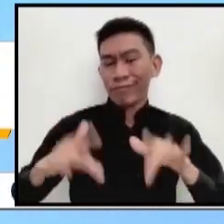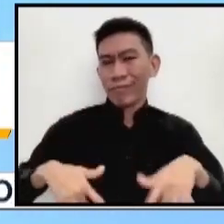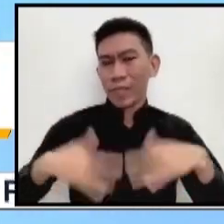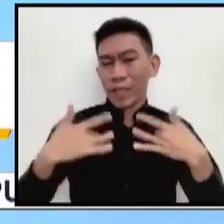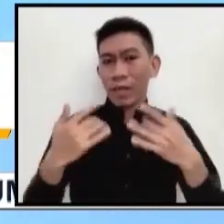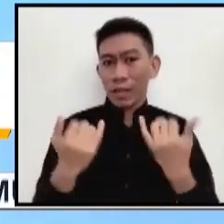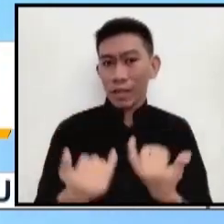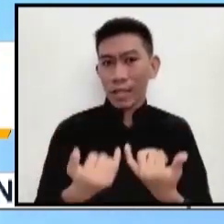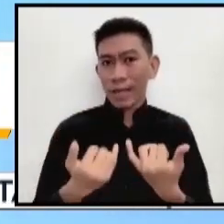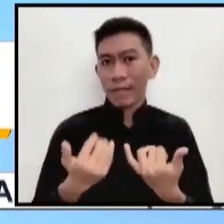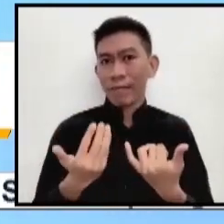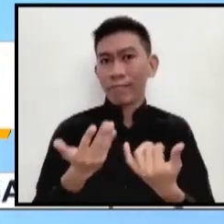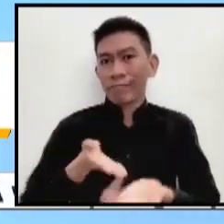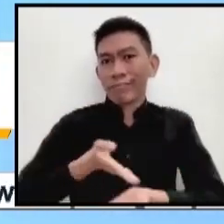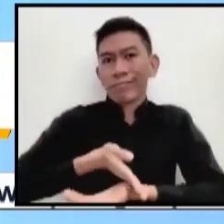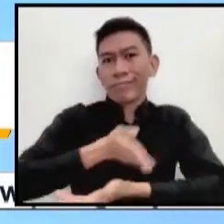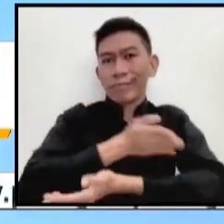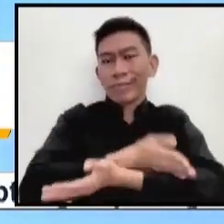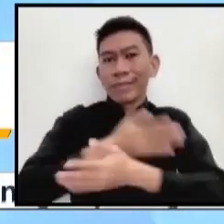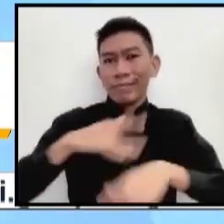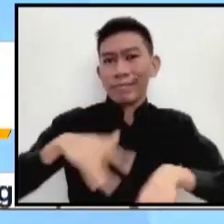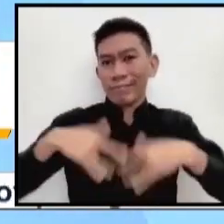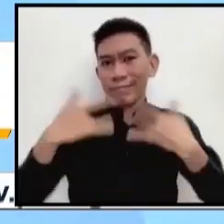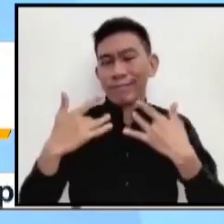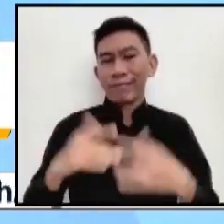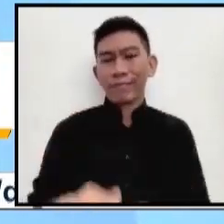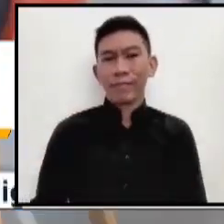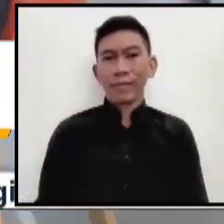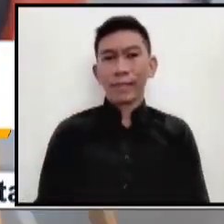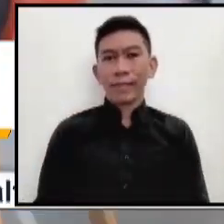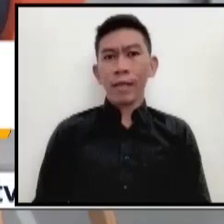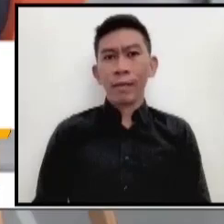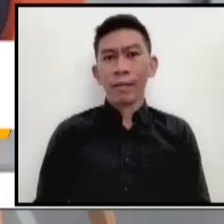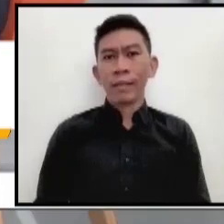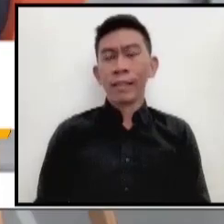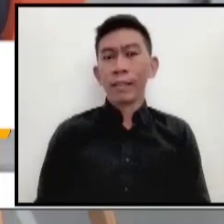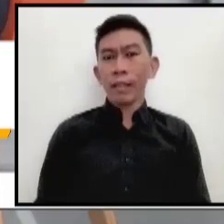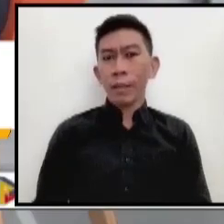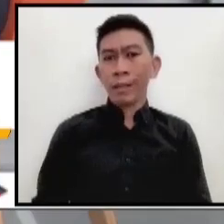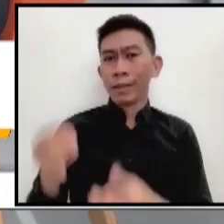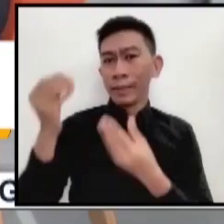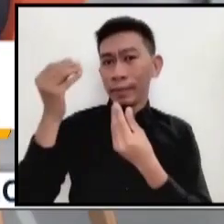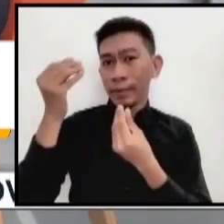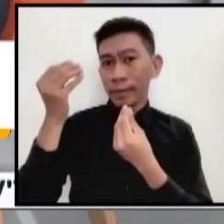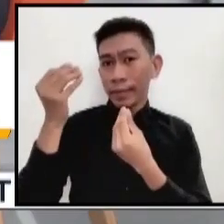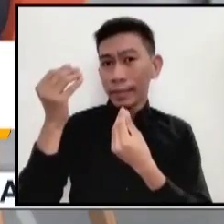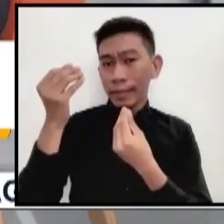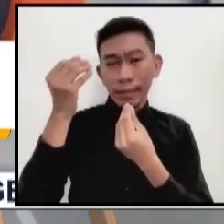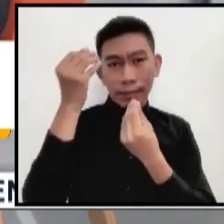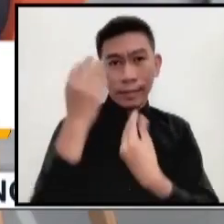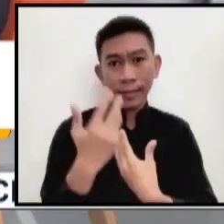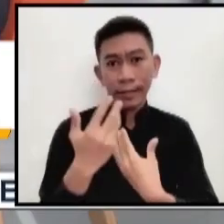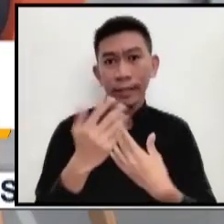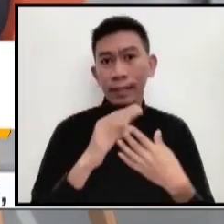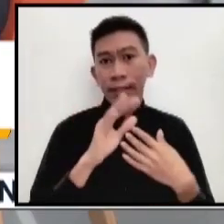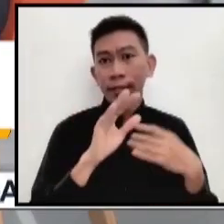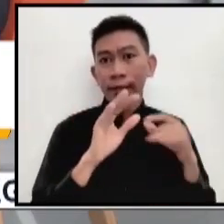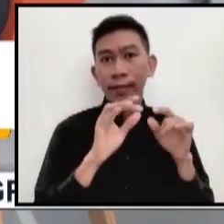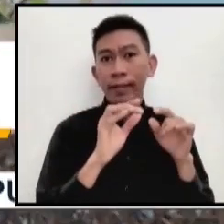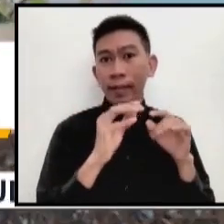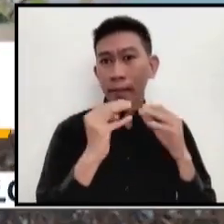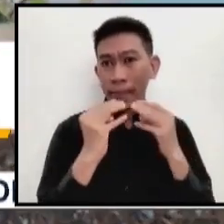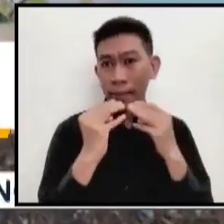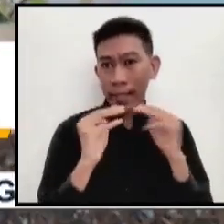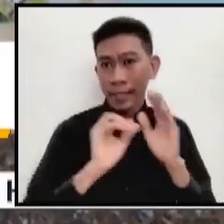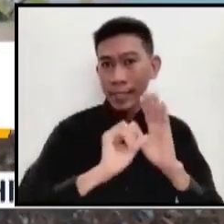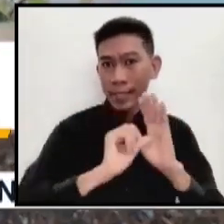better than before. Mm-hmm. So, binanggit nyo, Bishop, yung message. Mm-hmm. Ngayon po, ang tema ng crusade